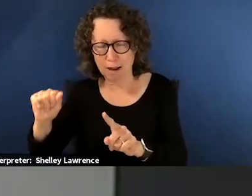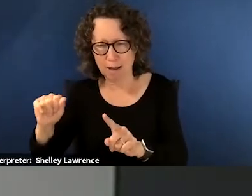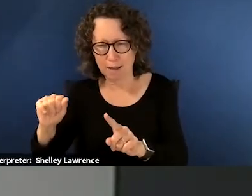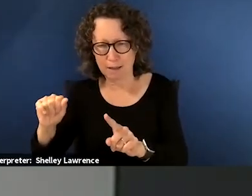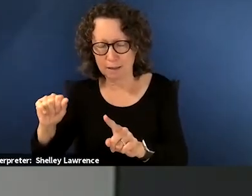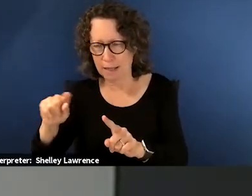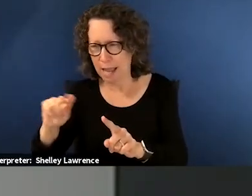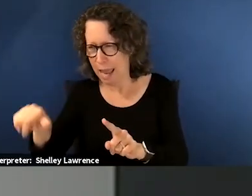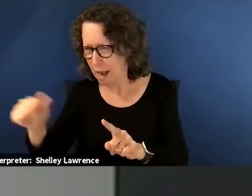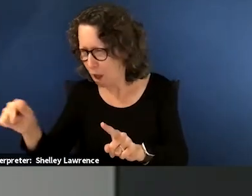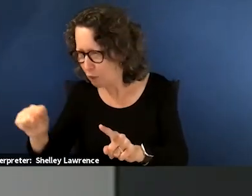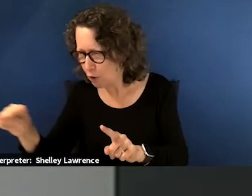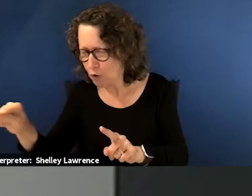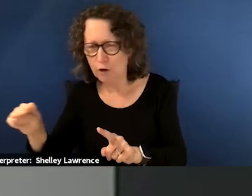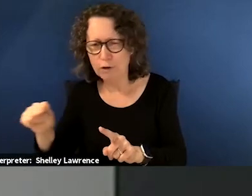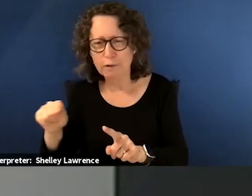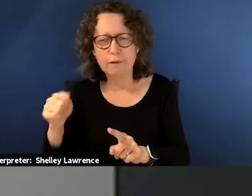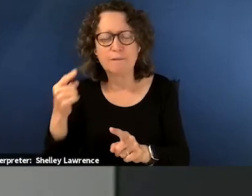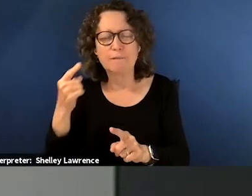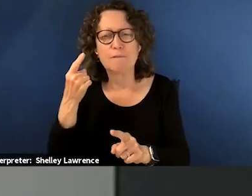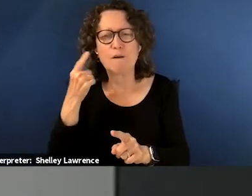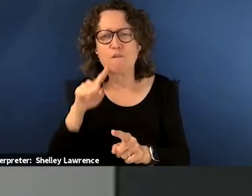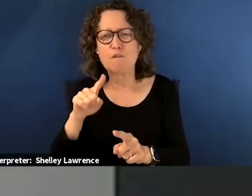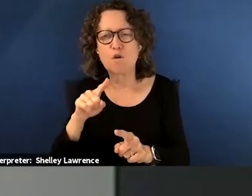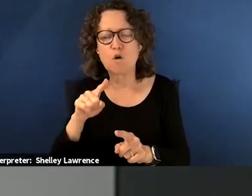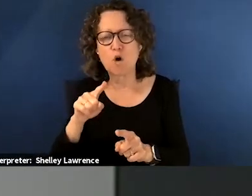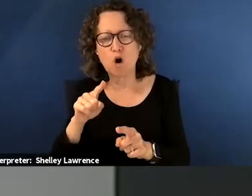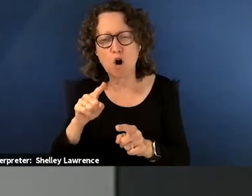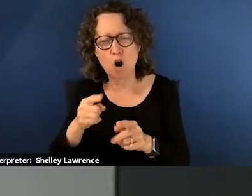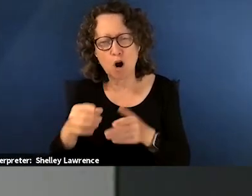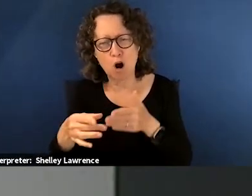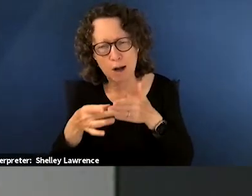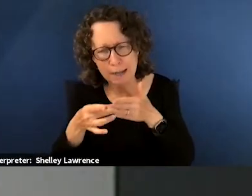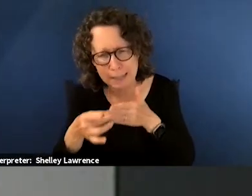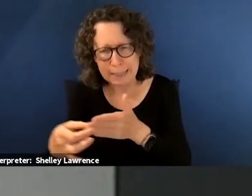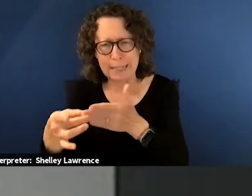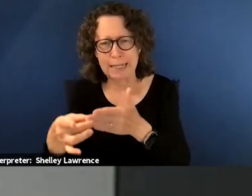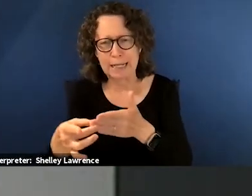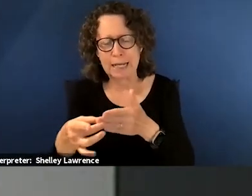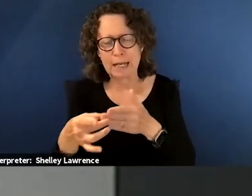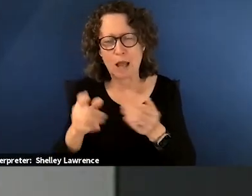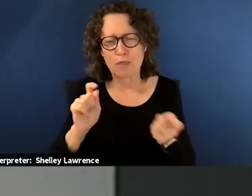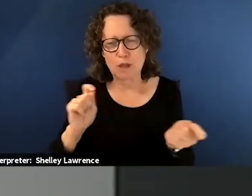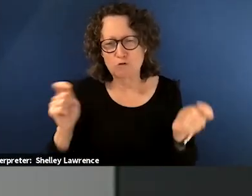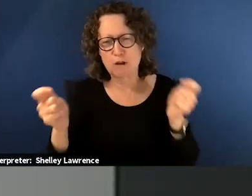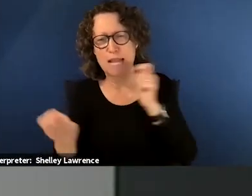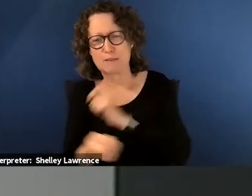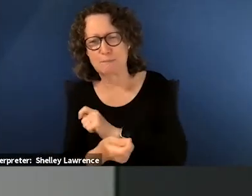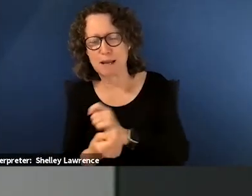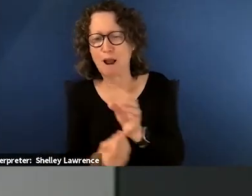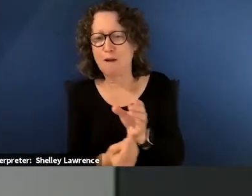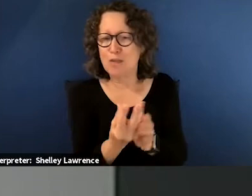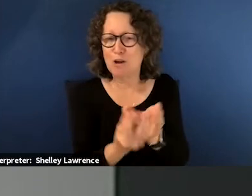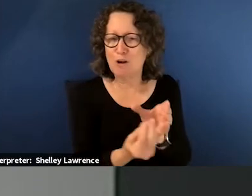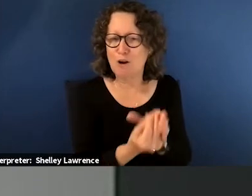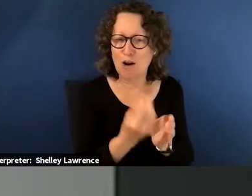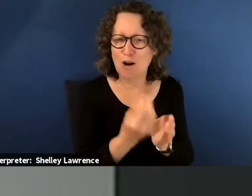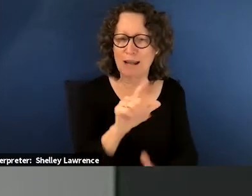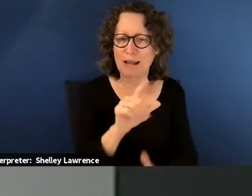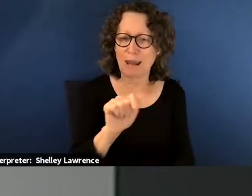TOSA, Maureen Granger, for spearheading the transformation of the garden at La